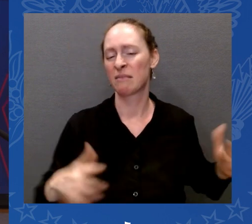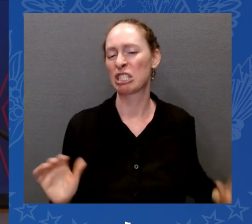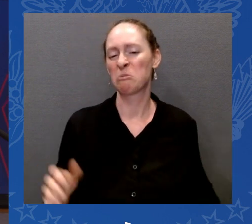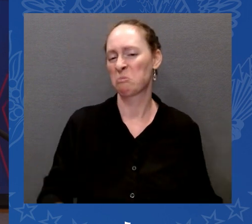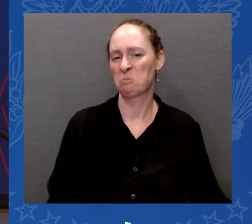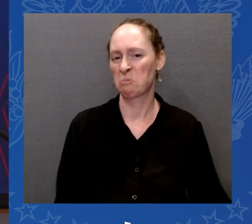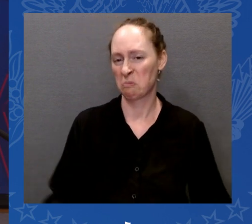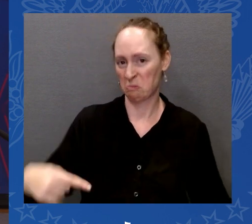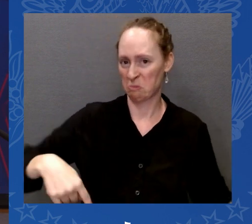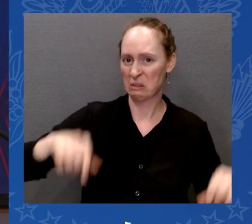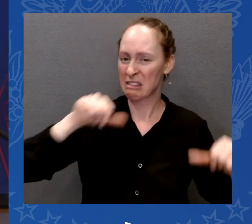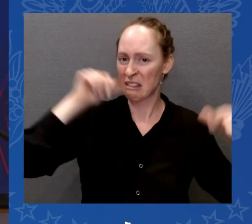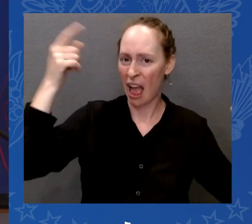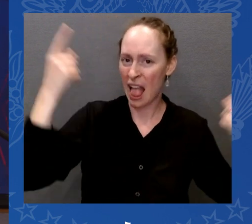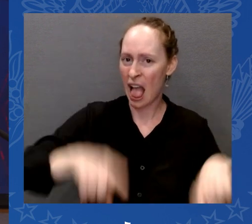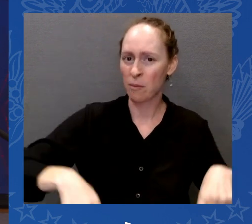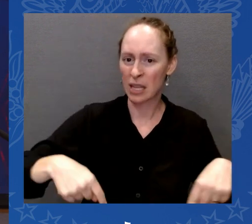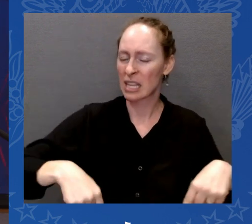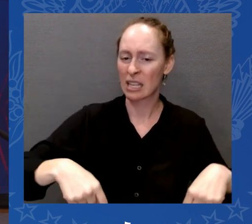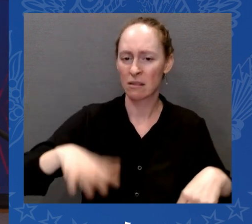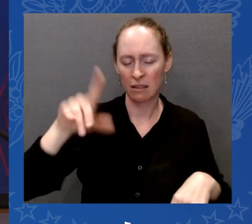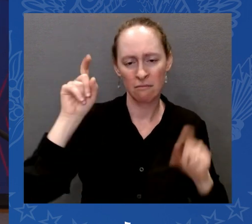line, and I do thank